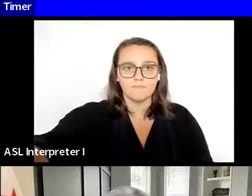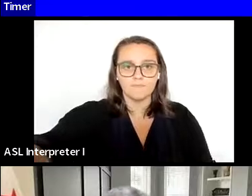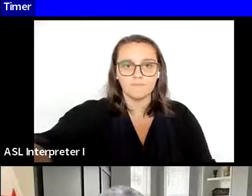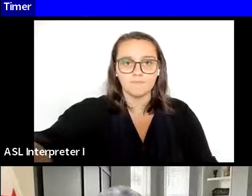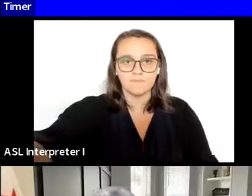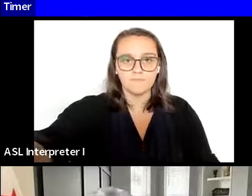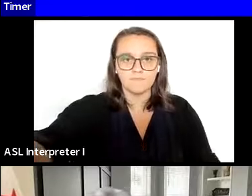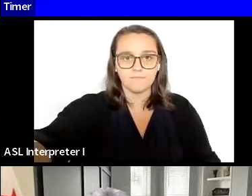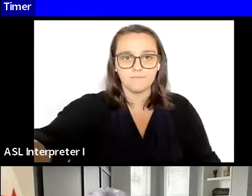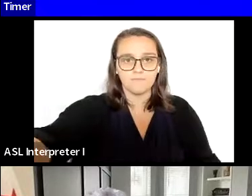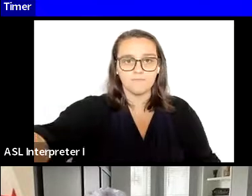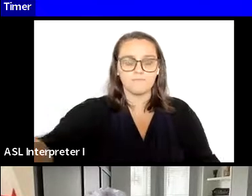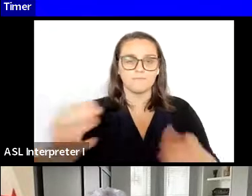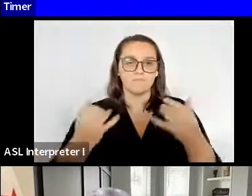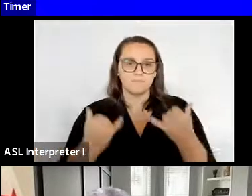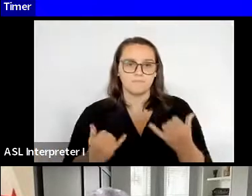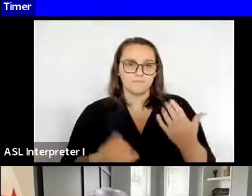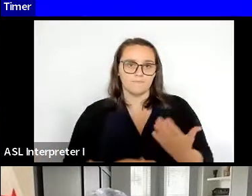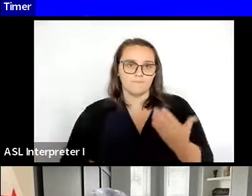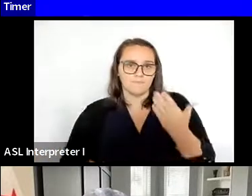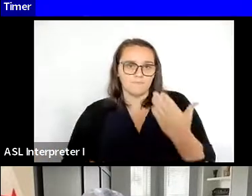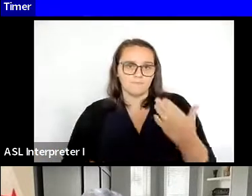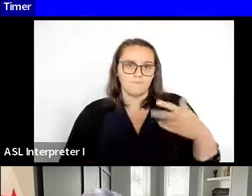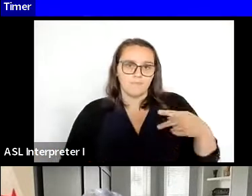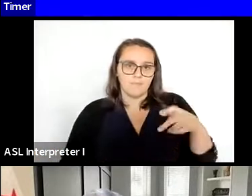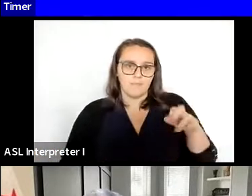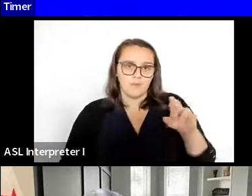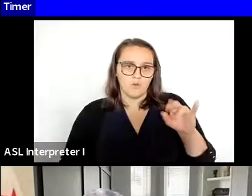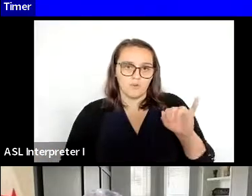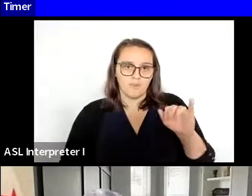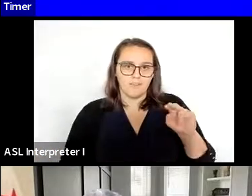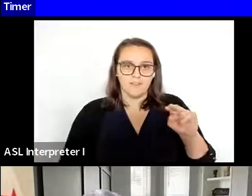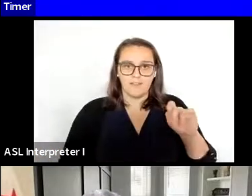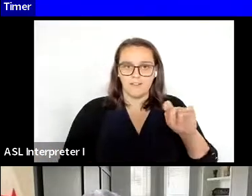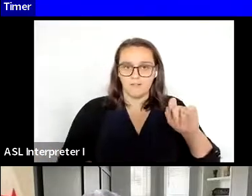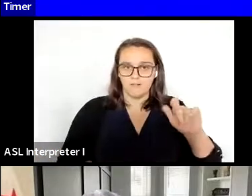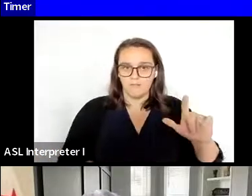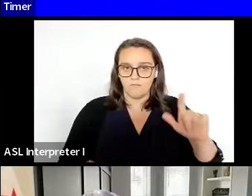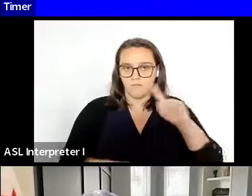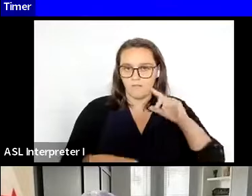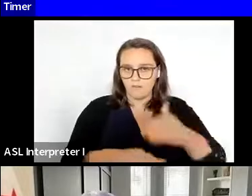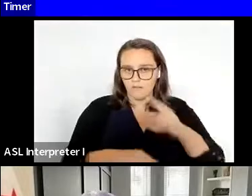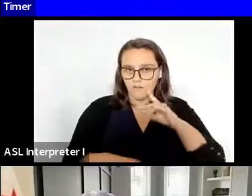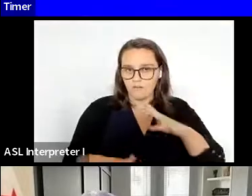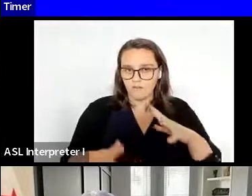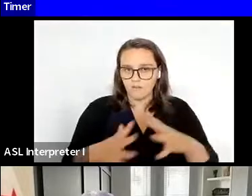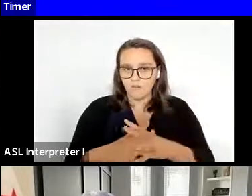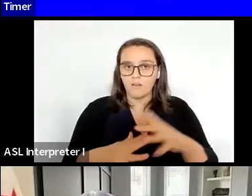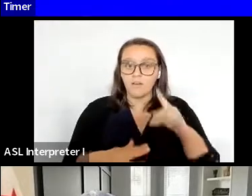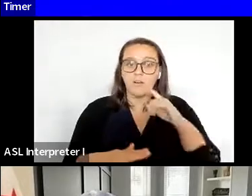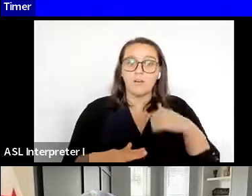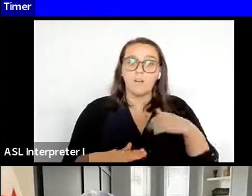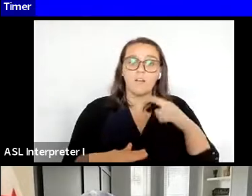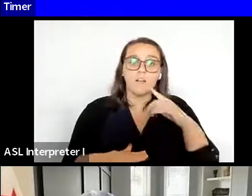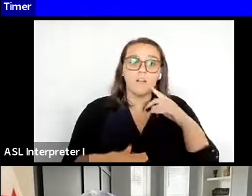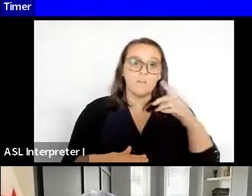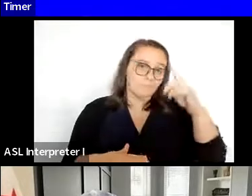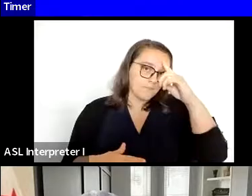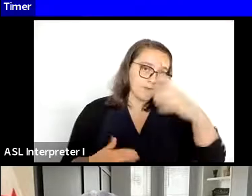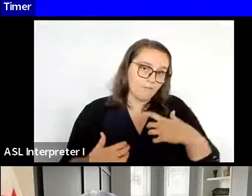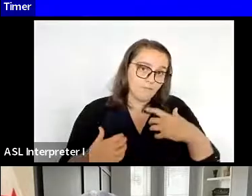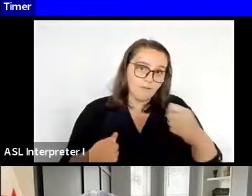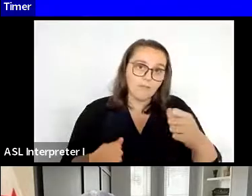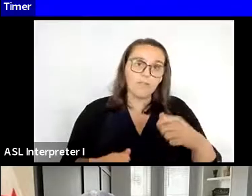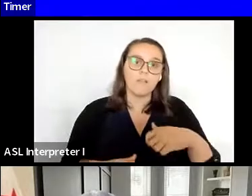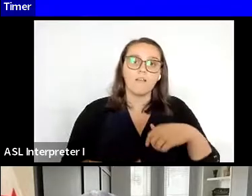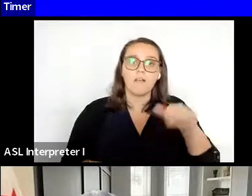Today, I am moving the Perinatal Mental Health Task Force Emergency Declaration Resolution and corresponding Emergency Amendment Act.